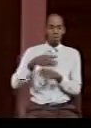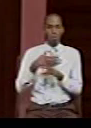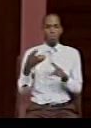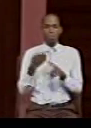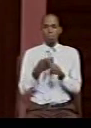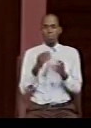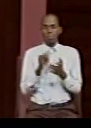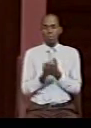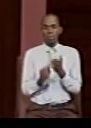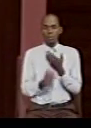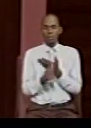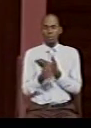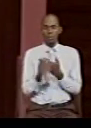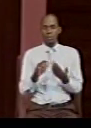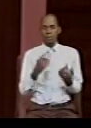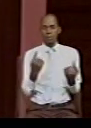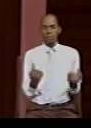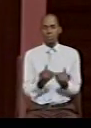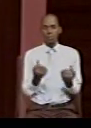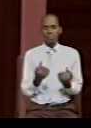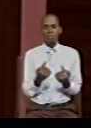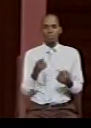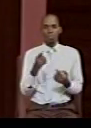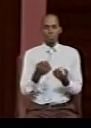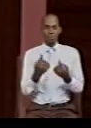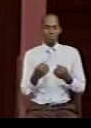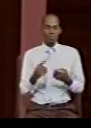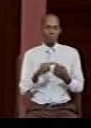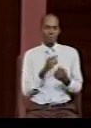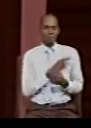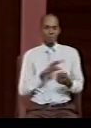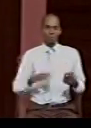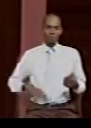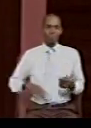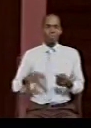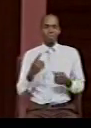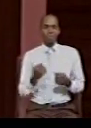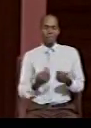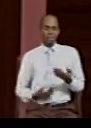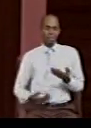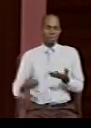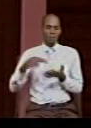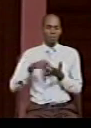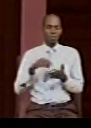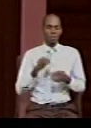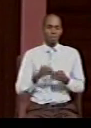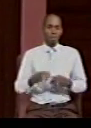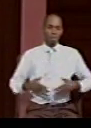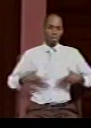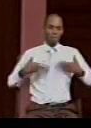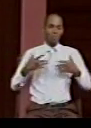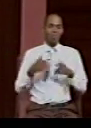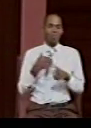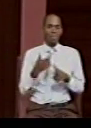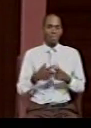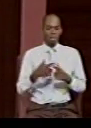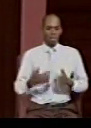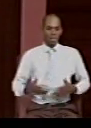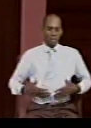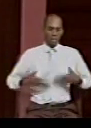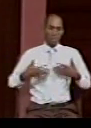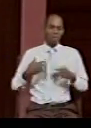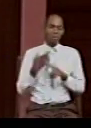turn to Christ, the resurrection and the life. And then life from him